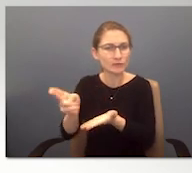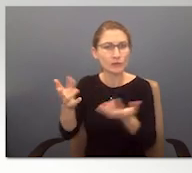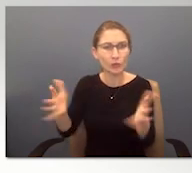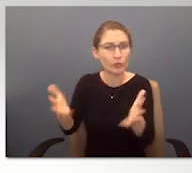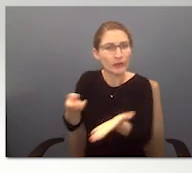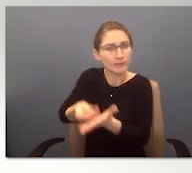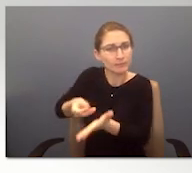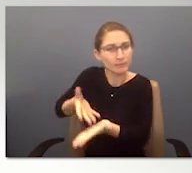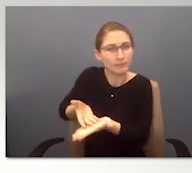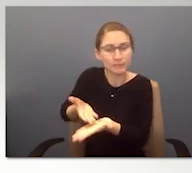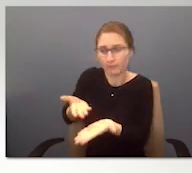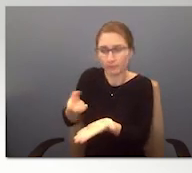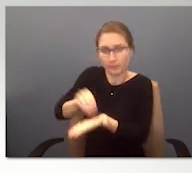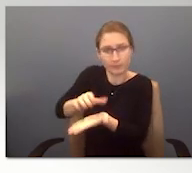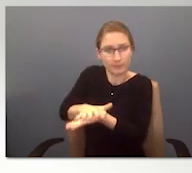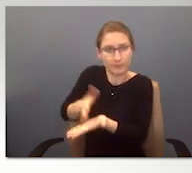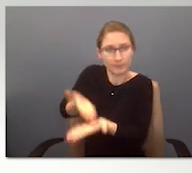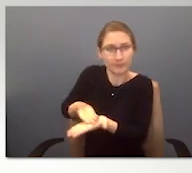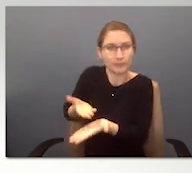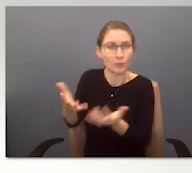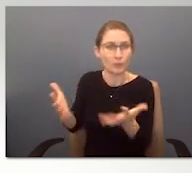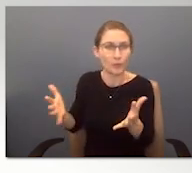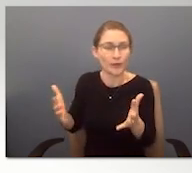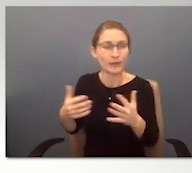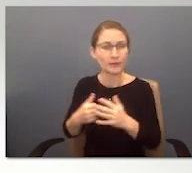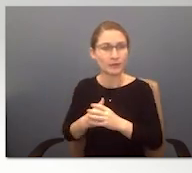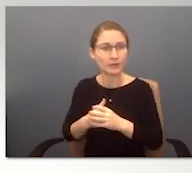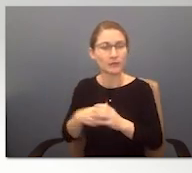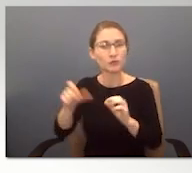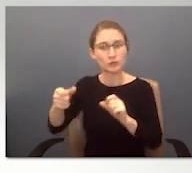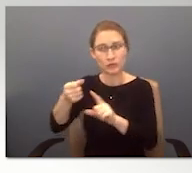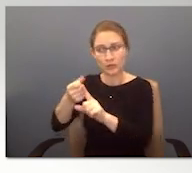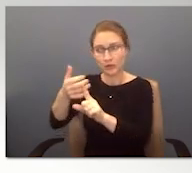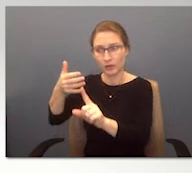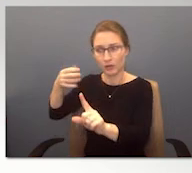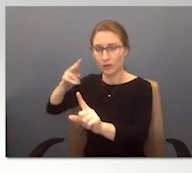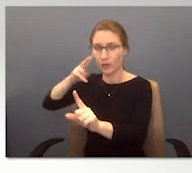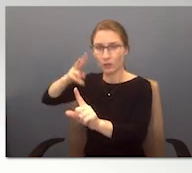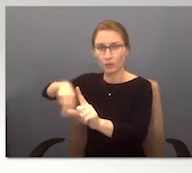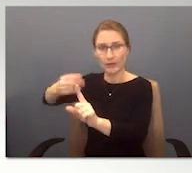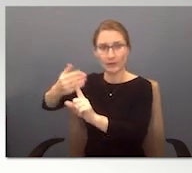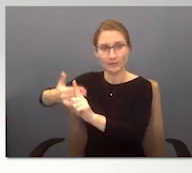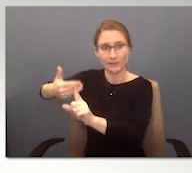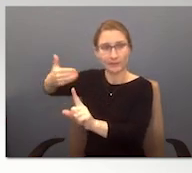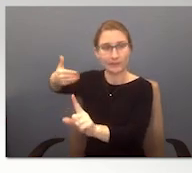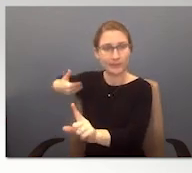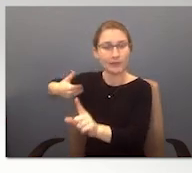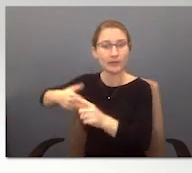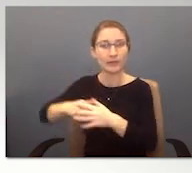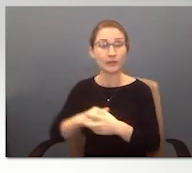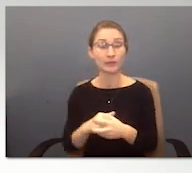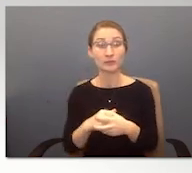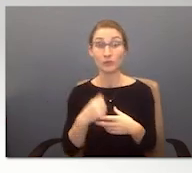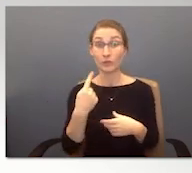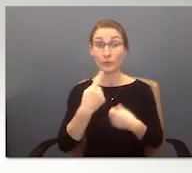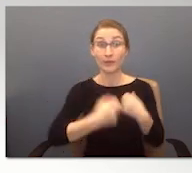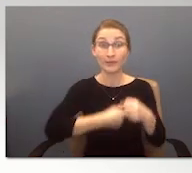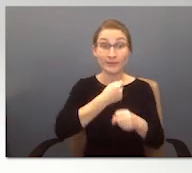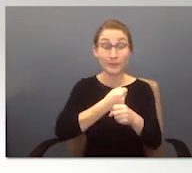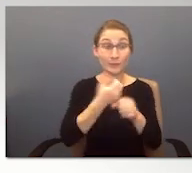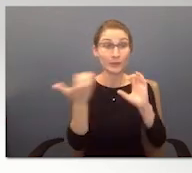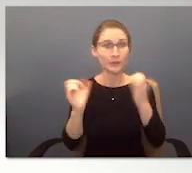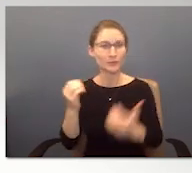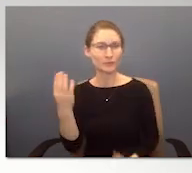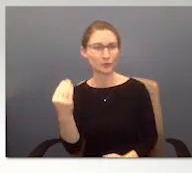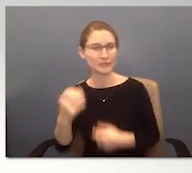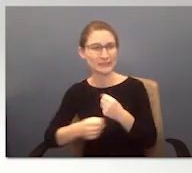year. That was her stack of medical records. Right. So me saying that, 1 year times 14 years.